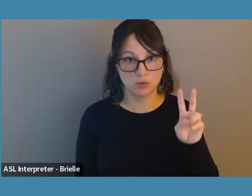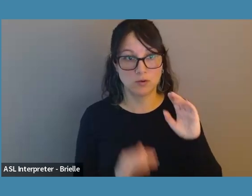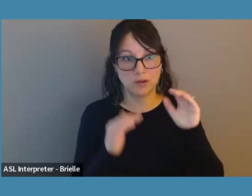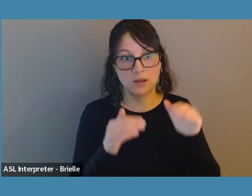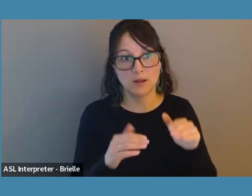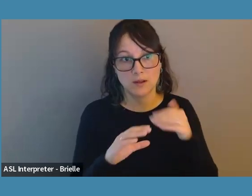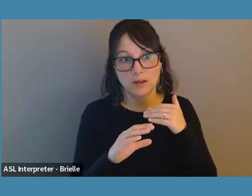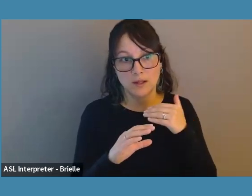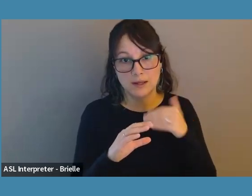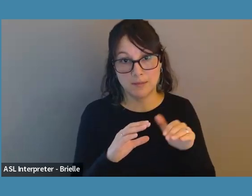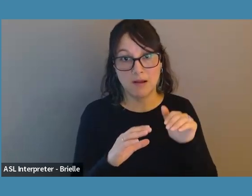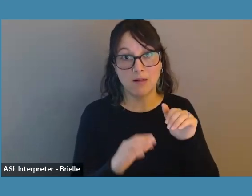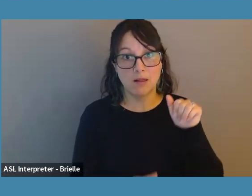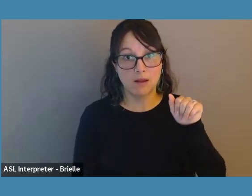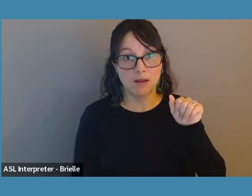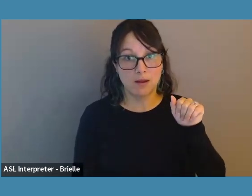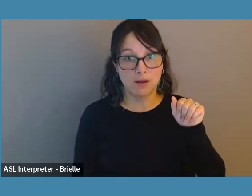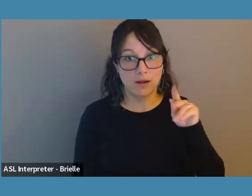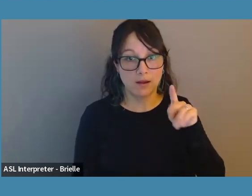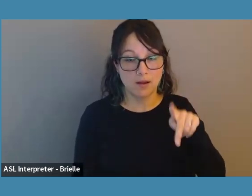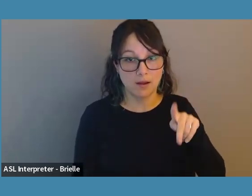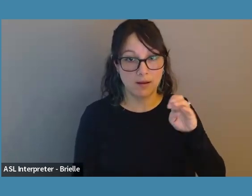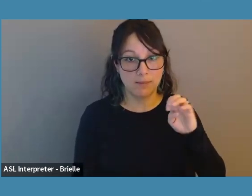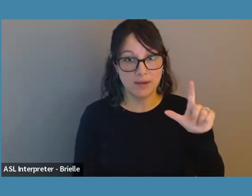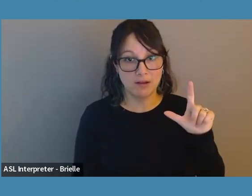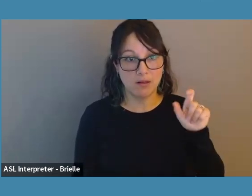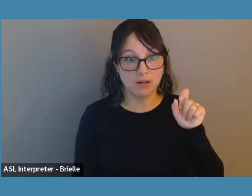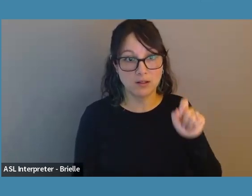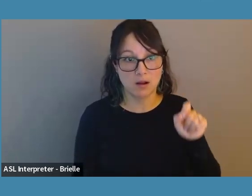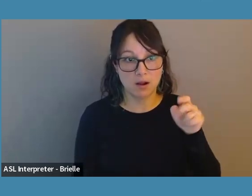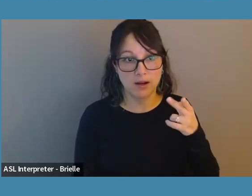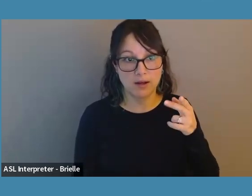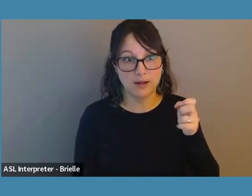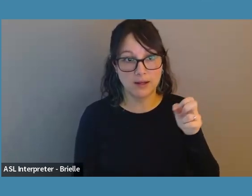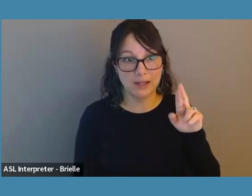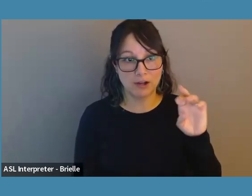850-487-0662. The email address is